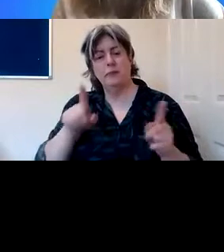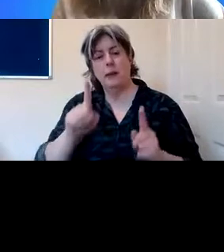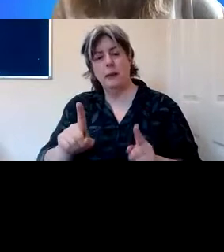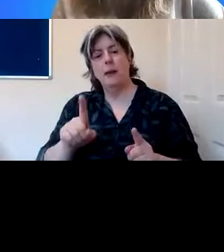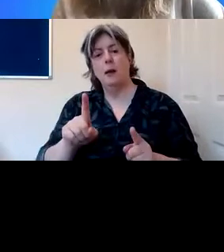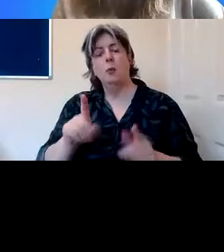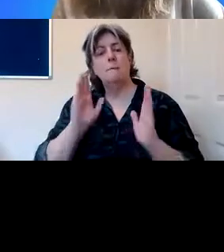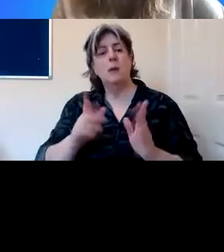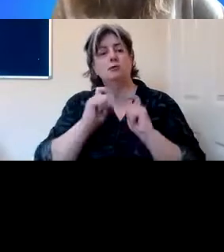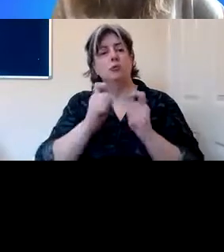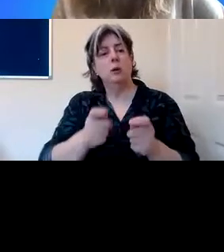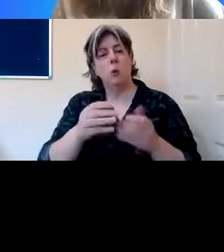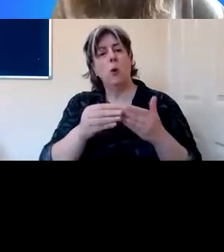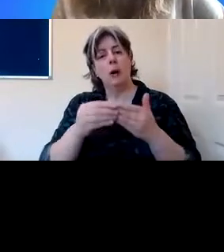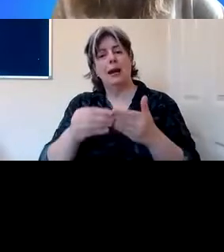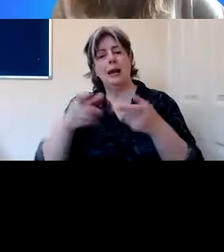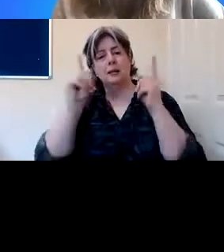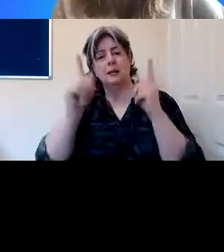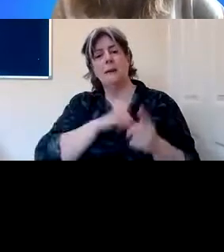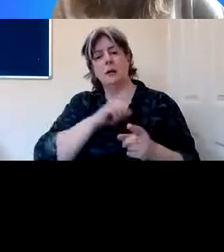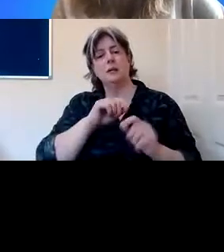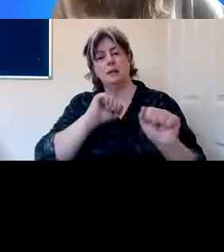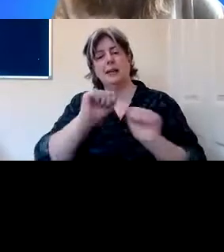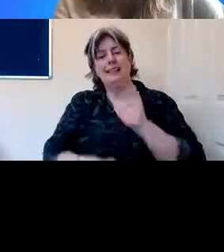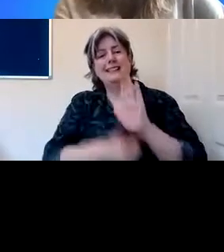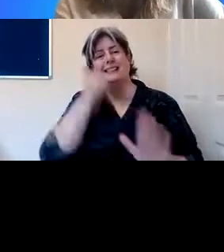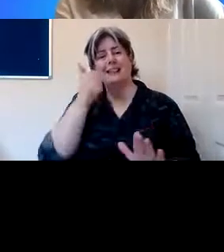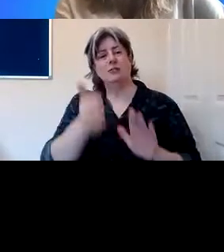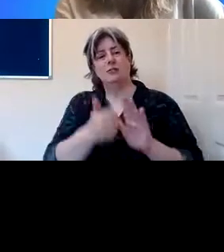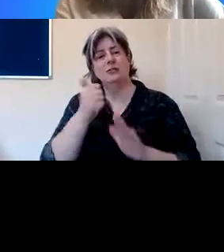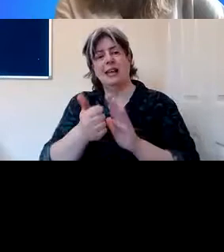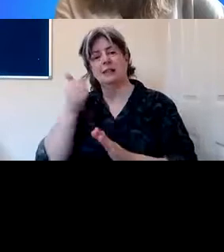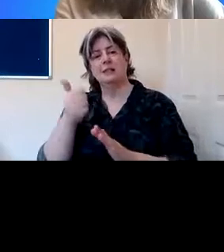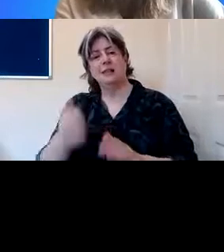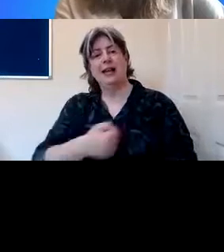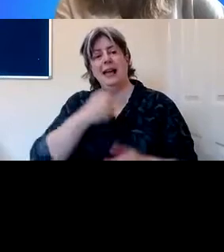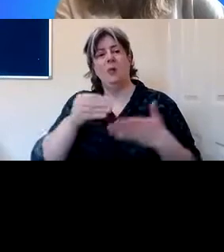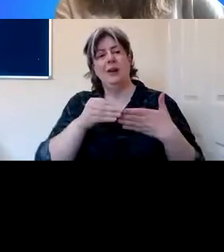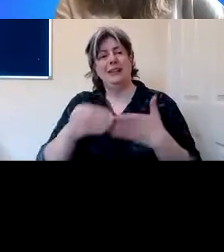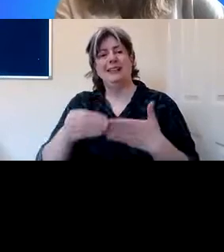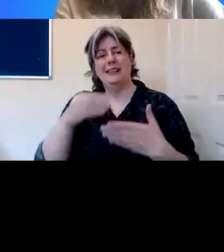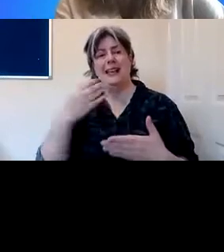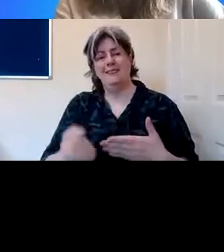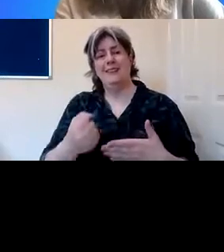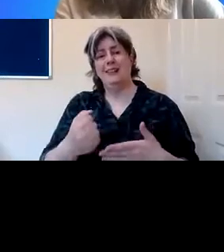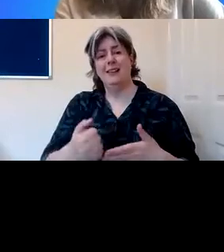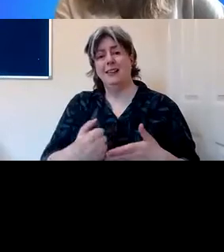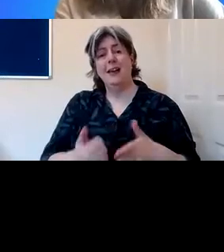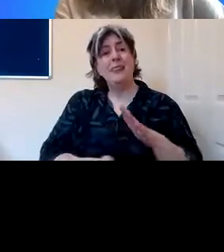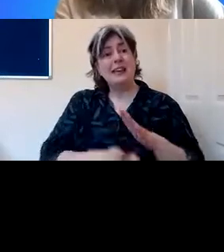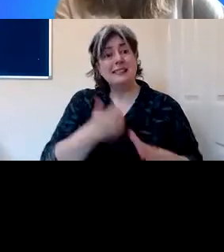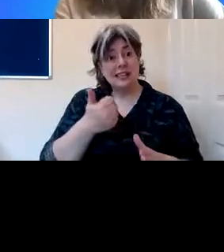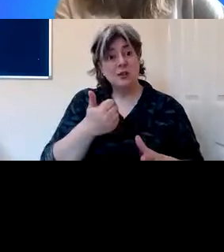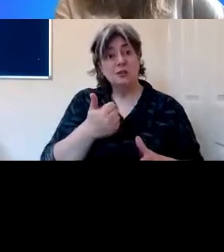reward leaders because the skills and the talents that our leaders and school leaders have are skills and talents that can be used in many other